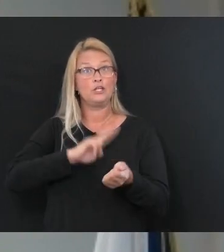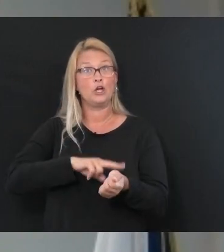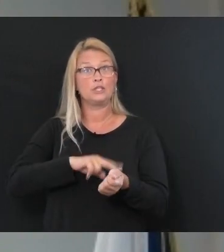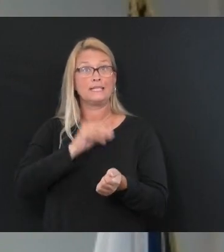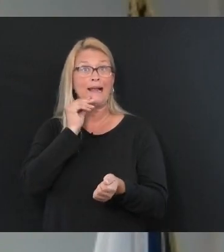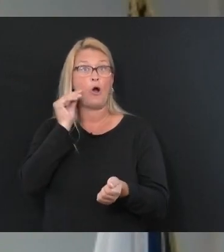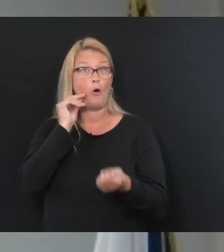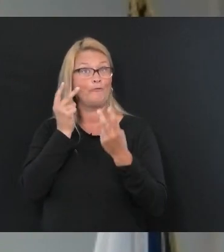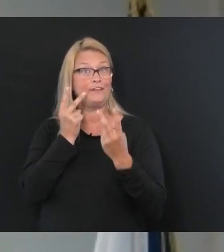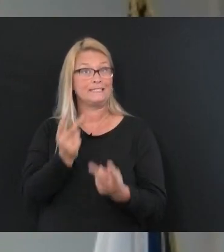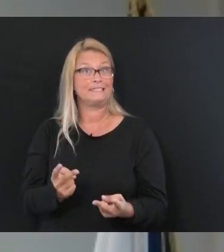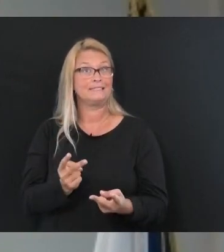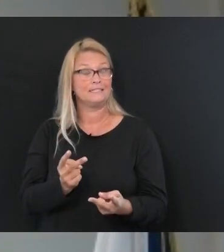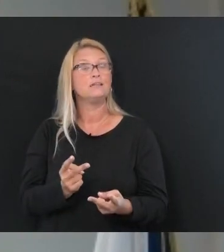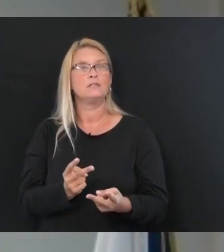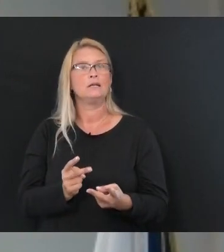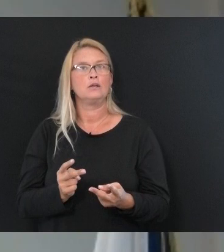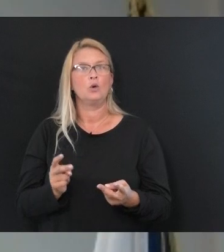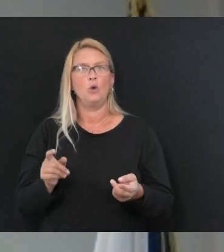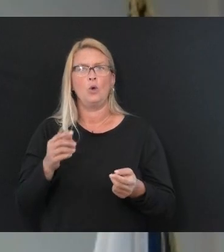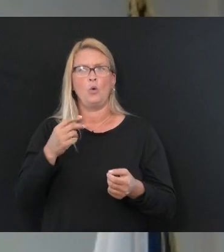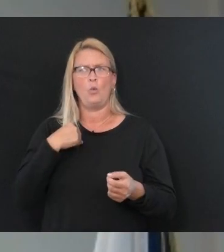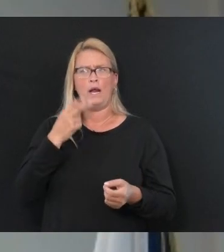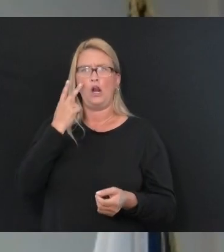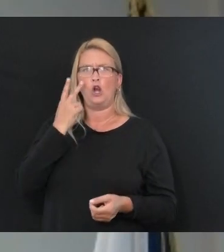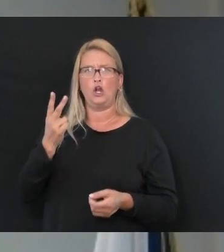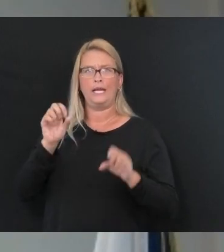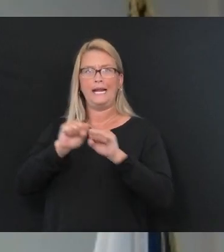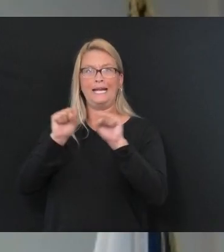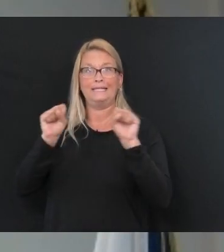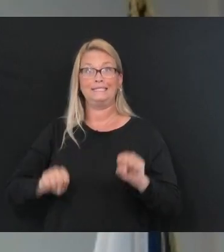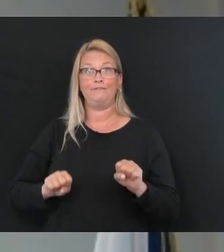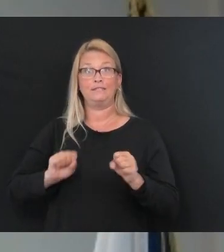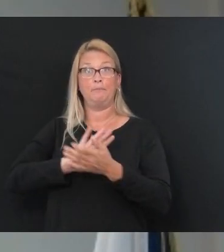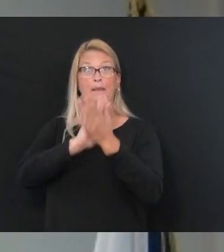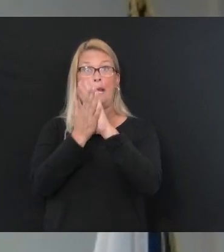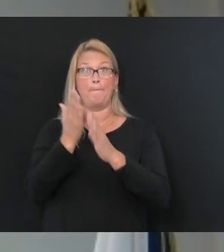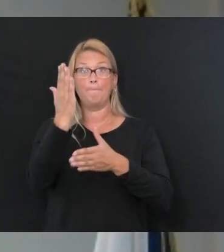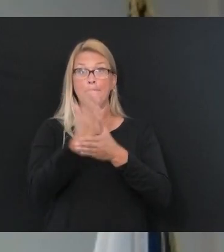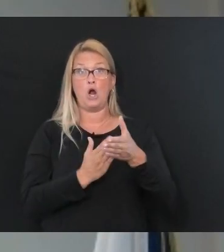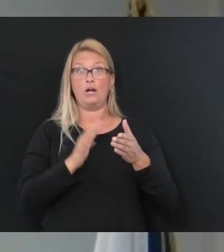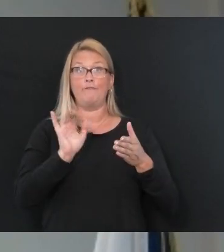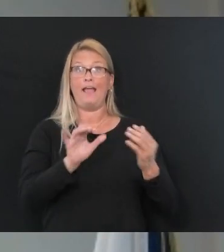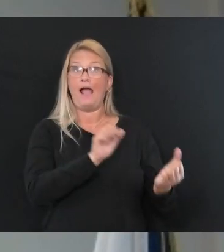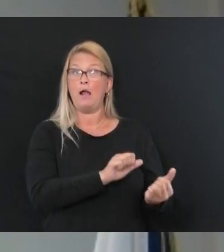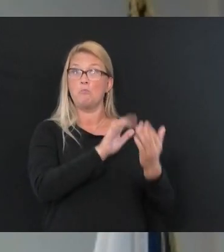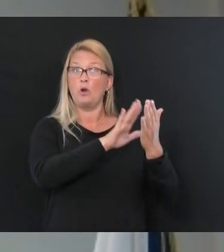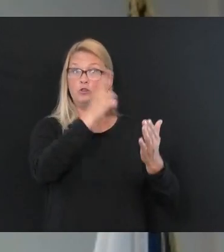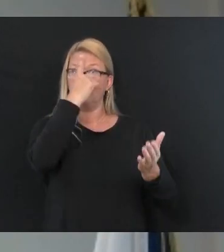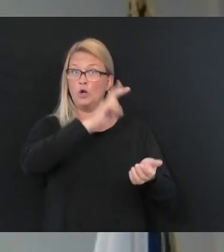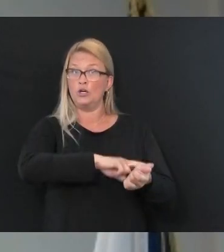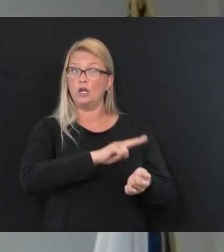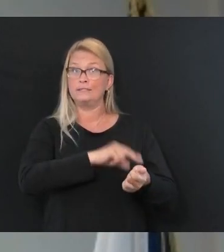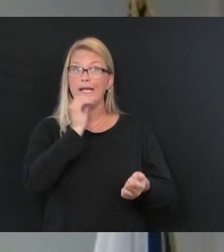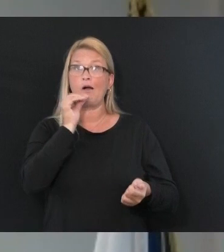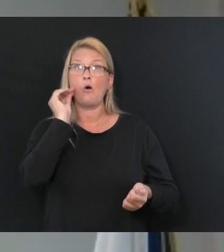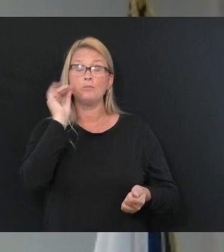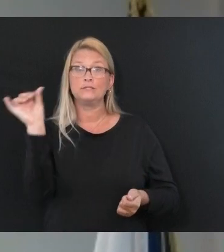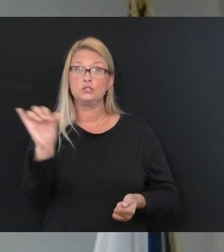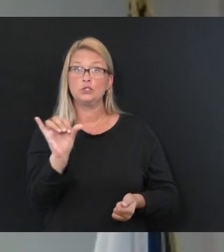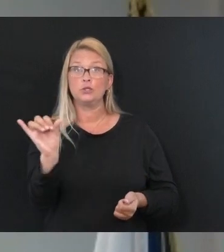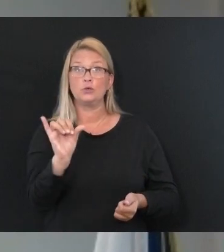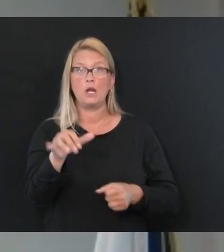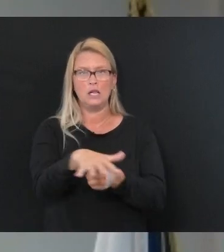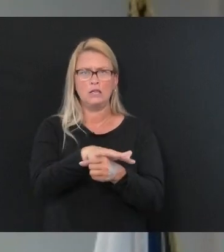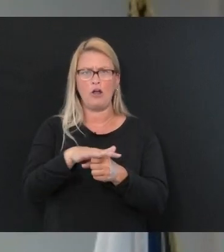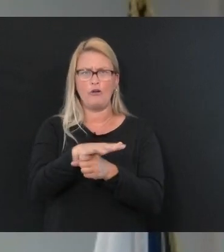up. We're also looking at this system to be part of that approach for nursing homes. And our local health officers